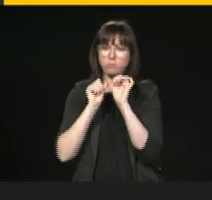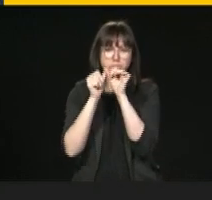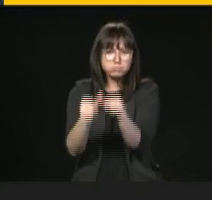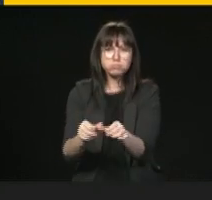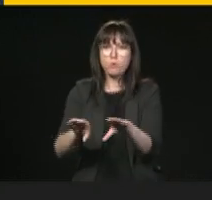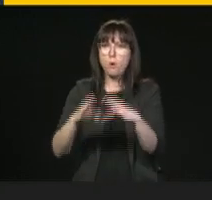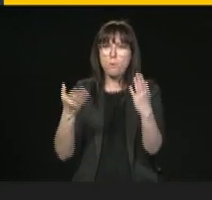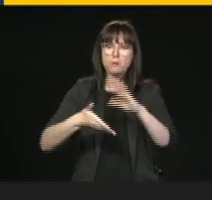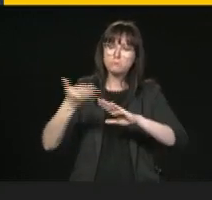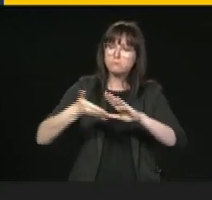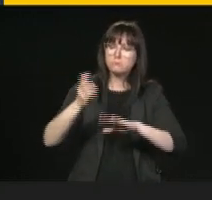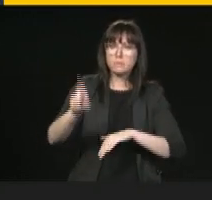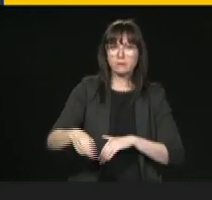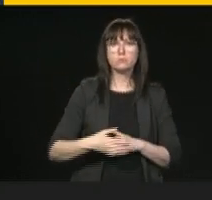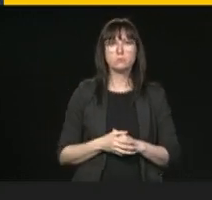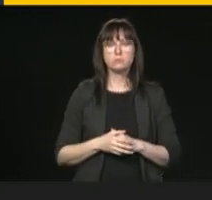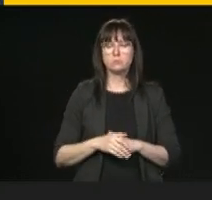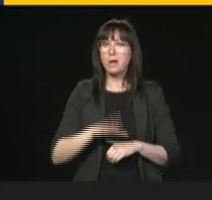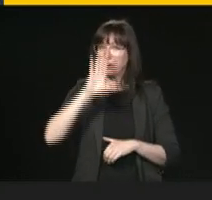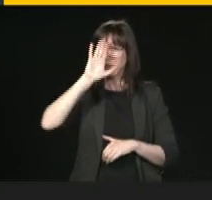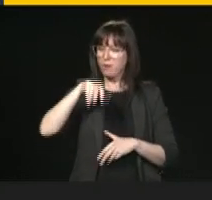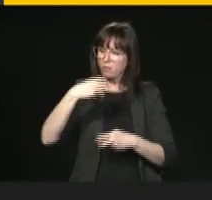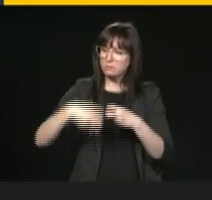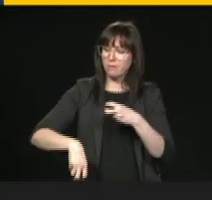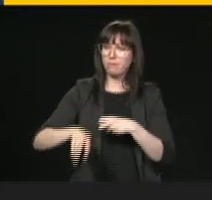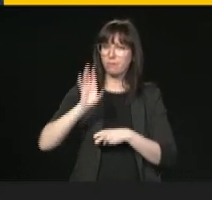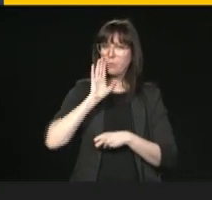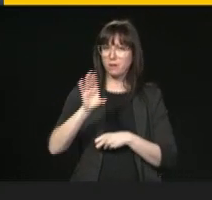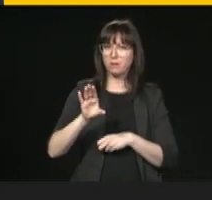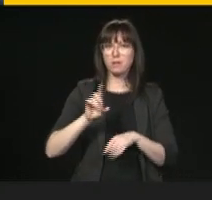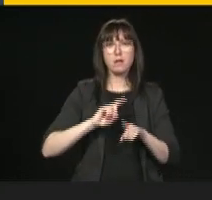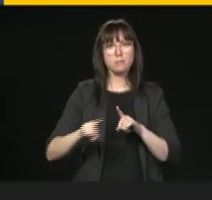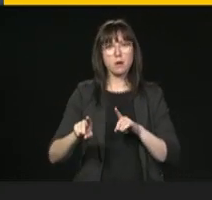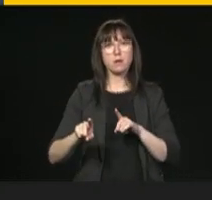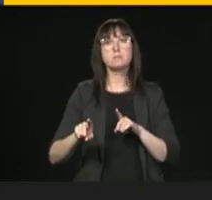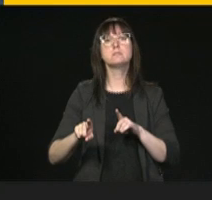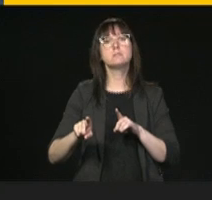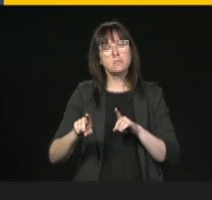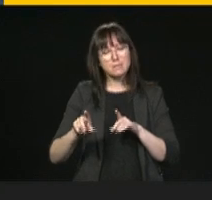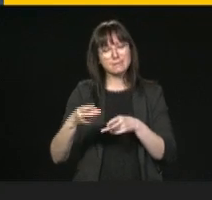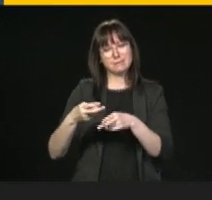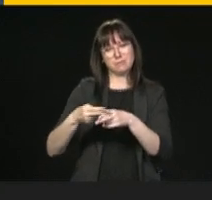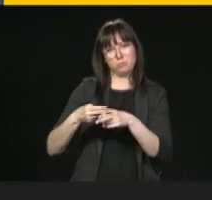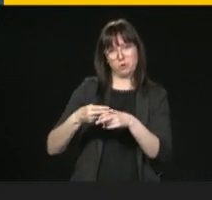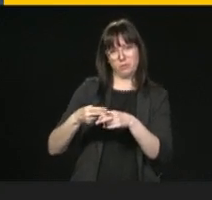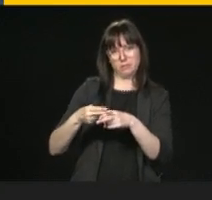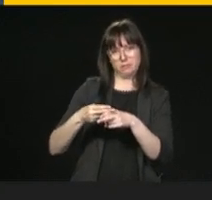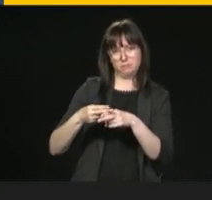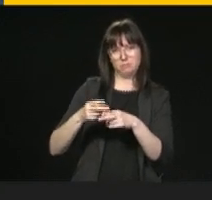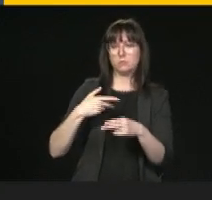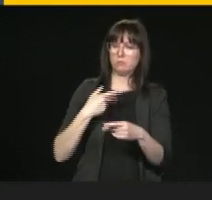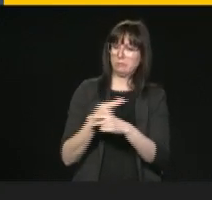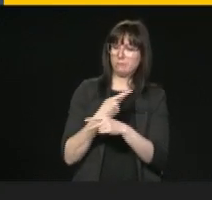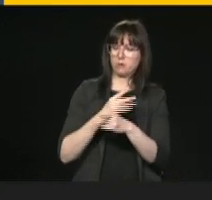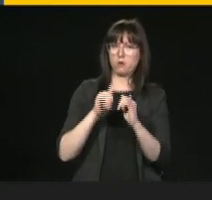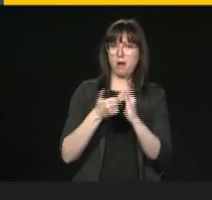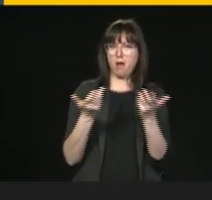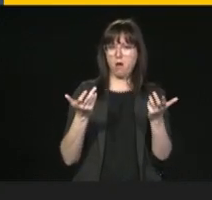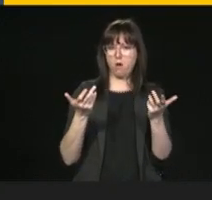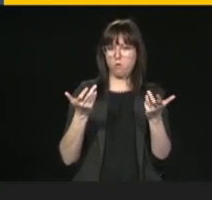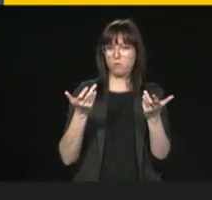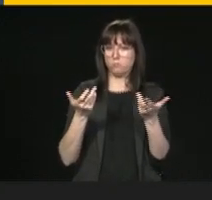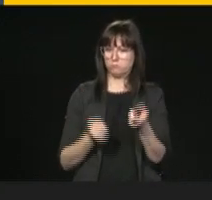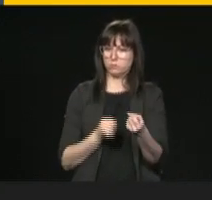but relatively short in term. So we need to find a way to bridge that, and we're not going to put a cap on it. We're going to do whatever it takes to support